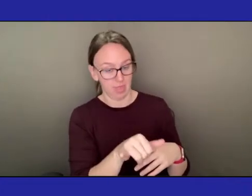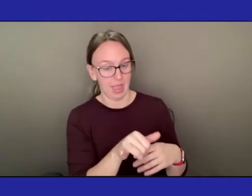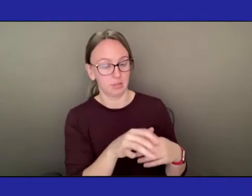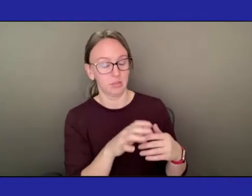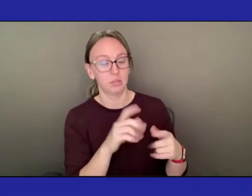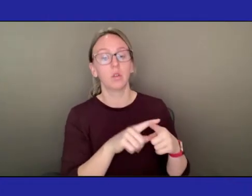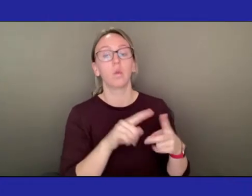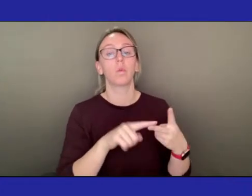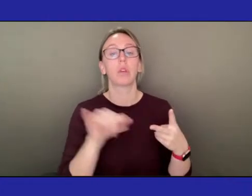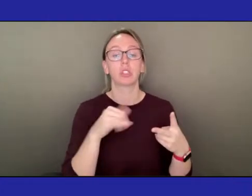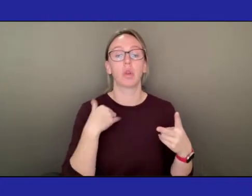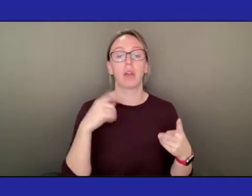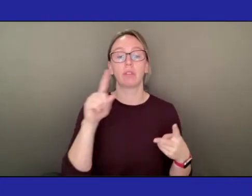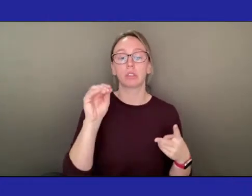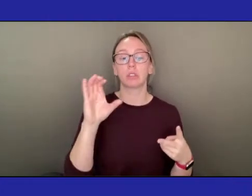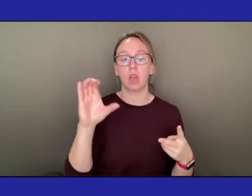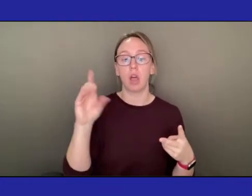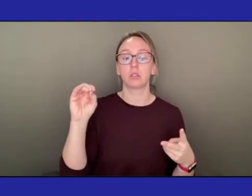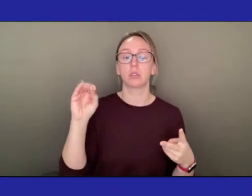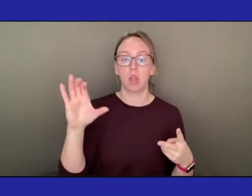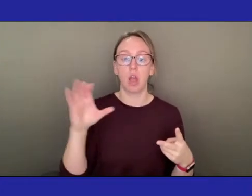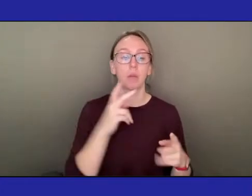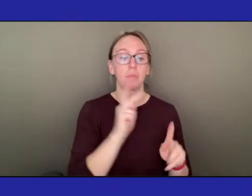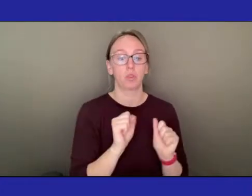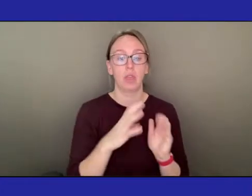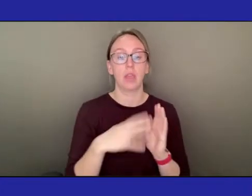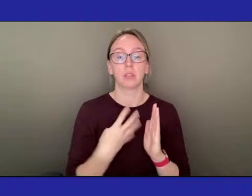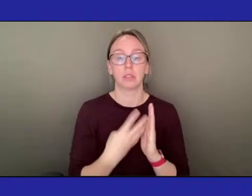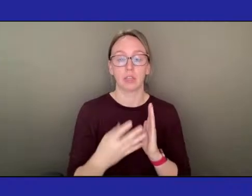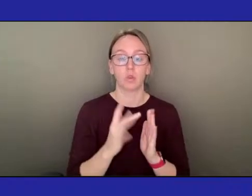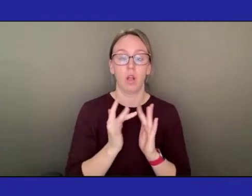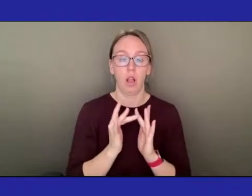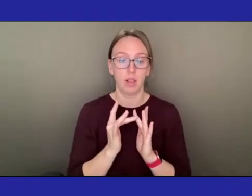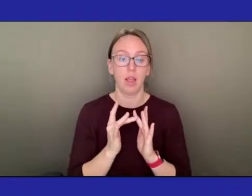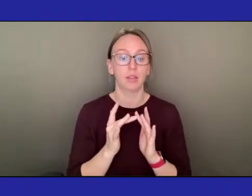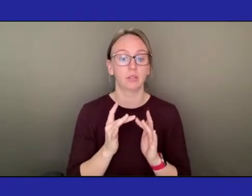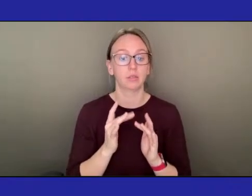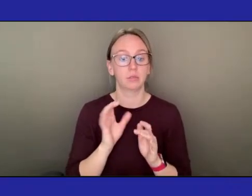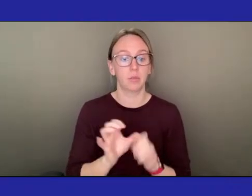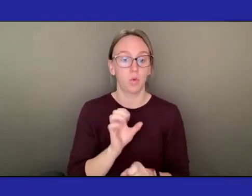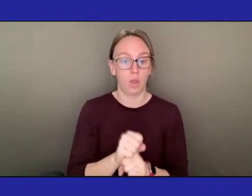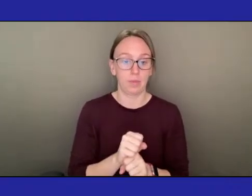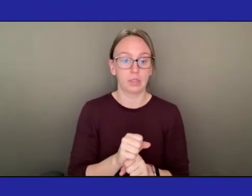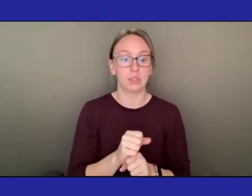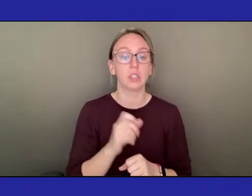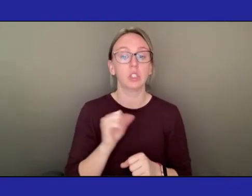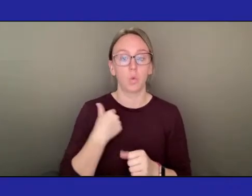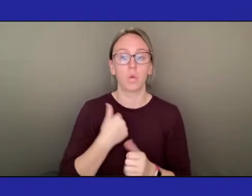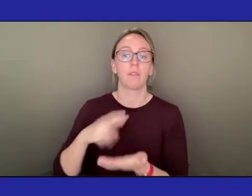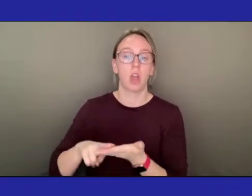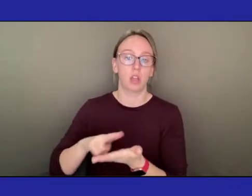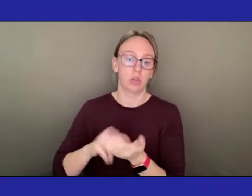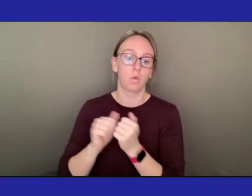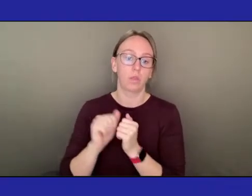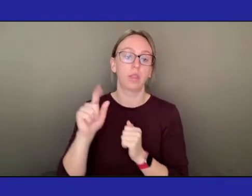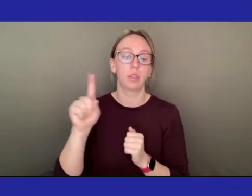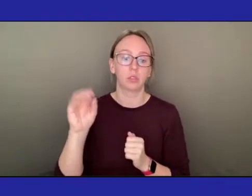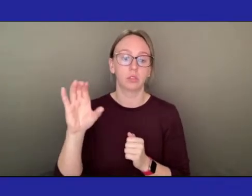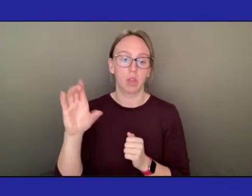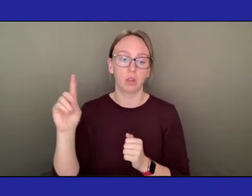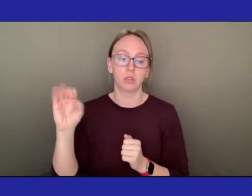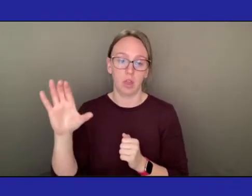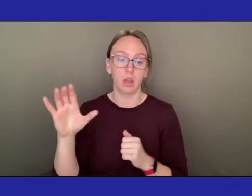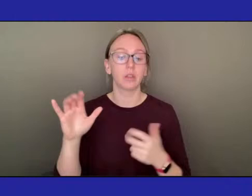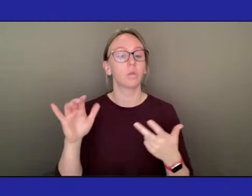schedule appointments online for our members who are also contracted with ZocDoc, and we're working on doing the same